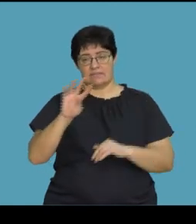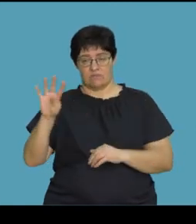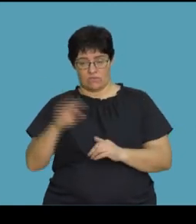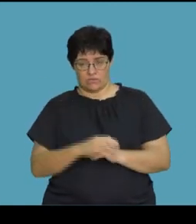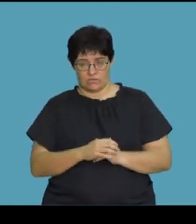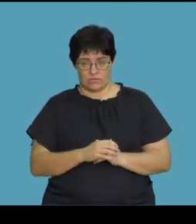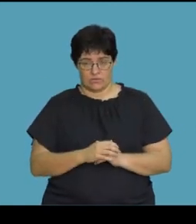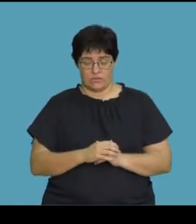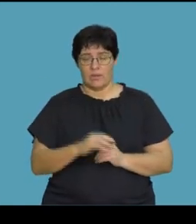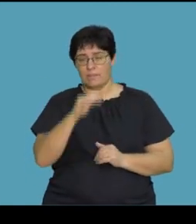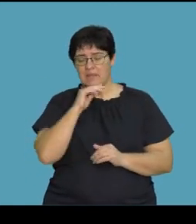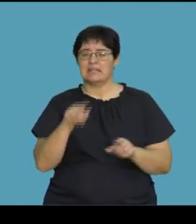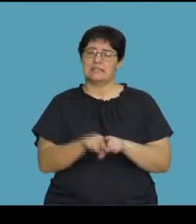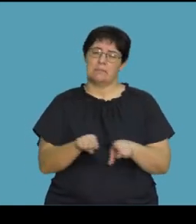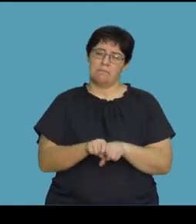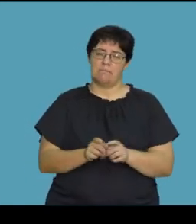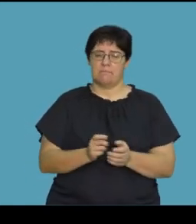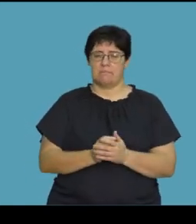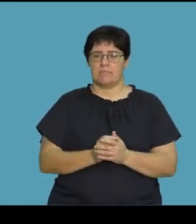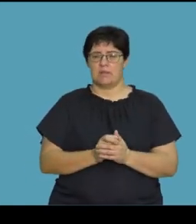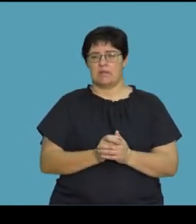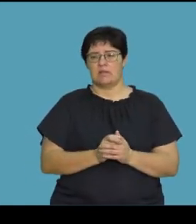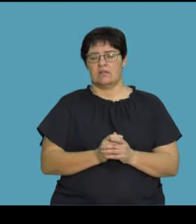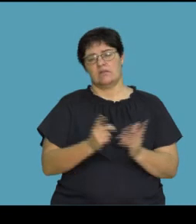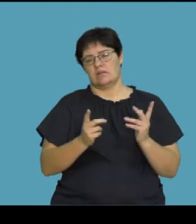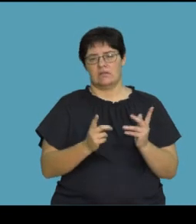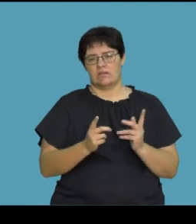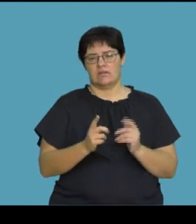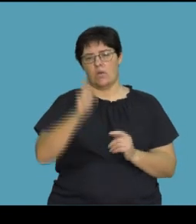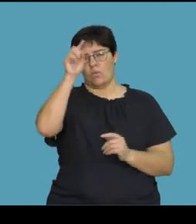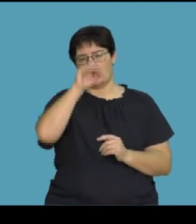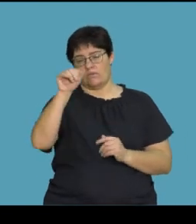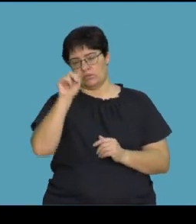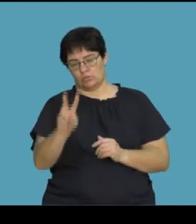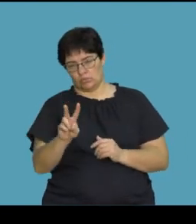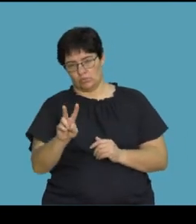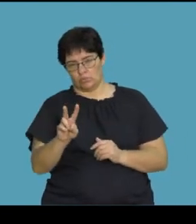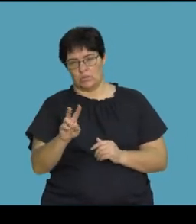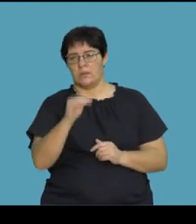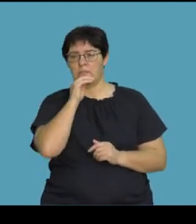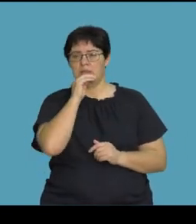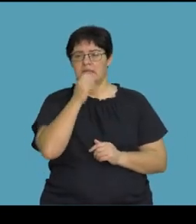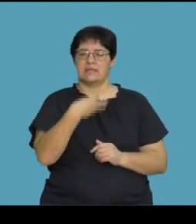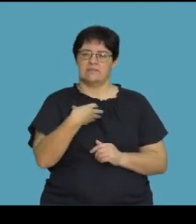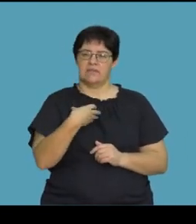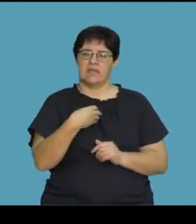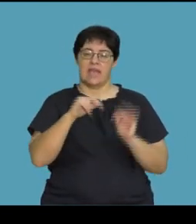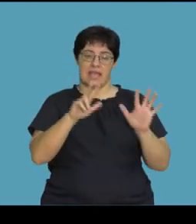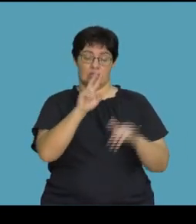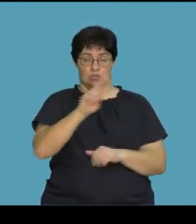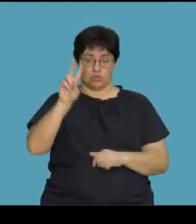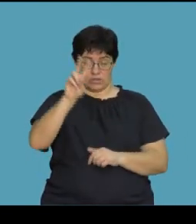plus, so here I will have this the same as raised to an exponent of 1 over 2, so it will just give